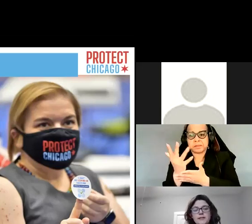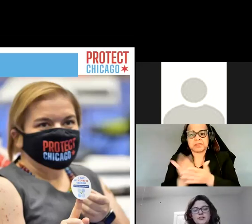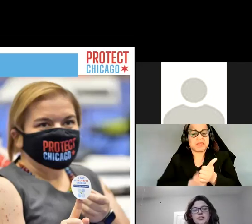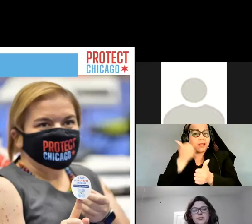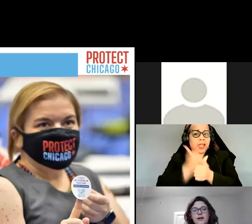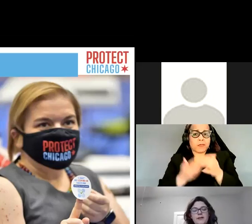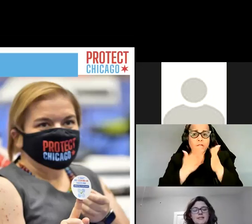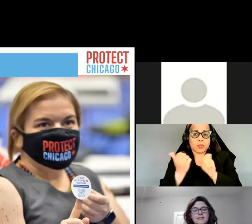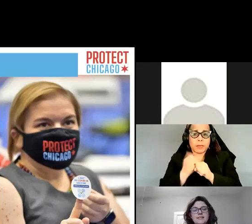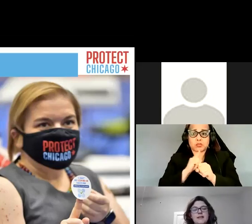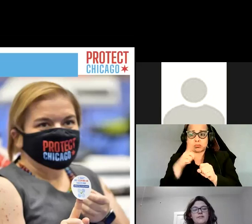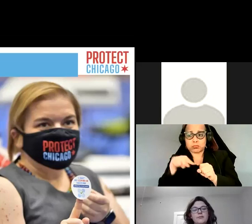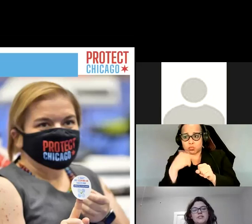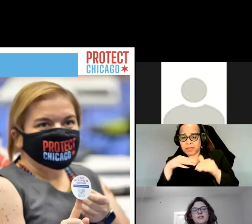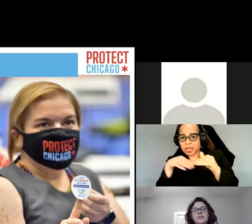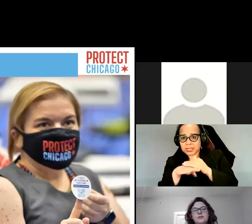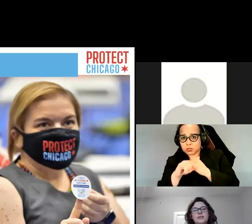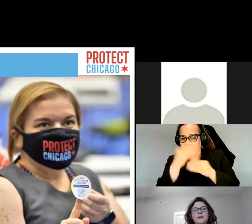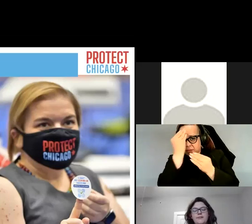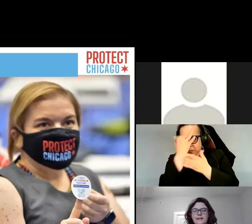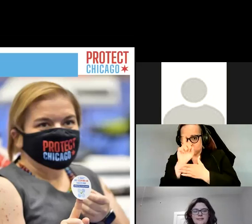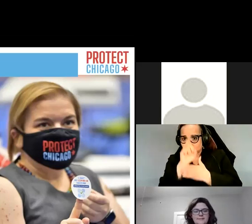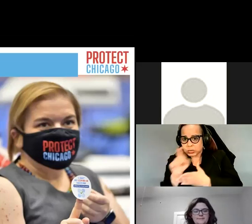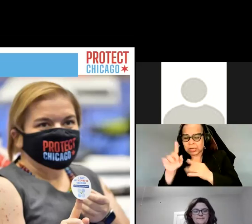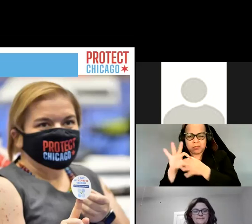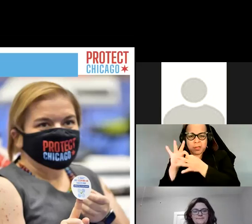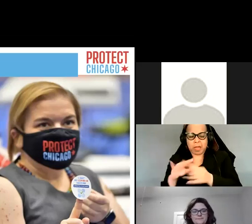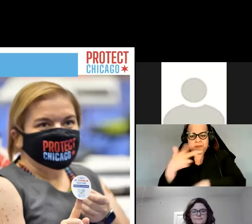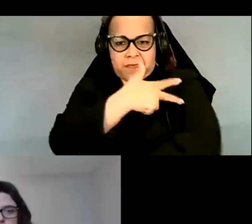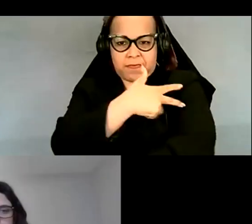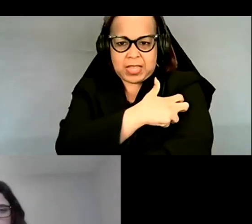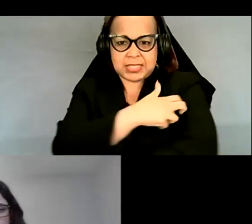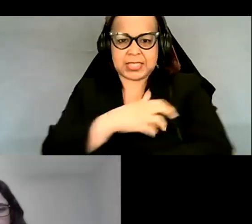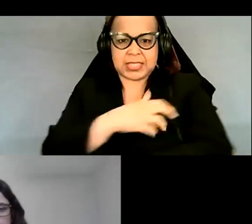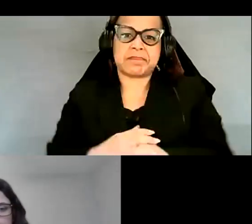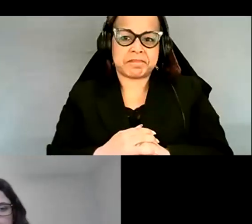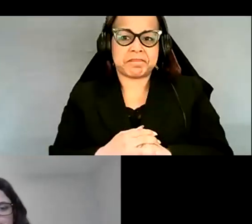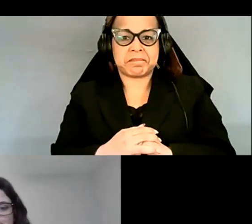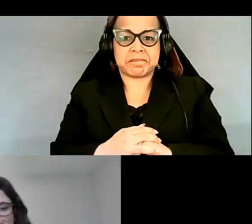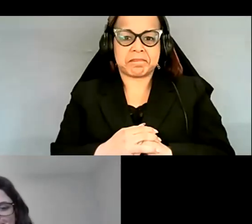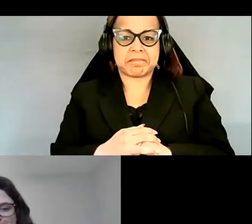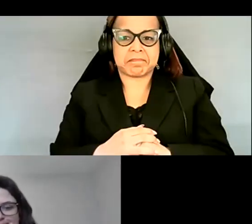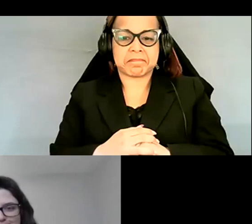effort to make sure that you have access to the information that you need about vaccines. Next.